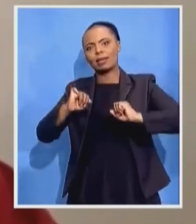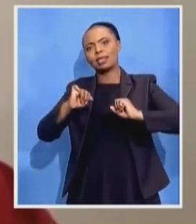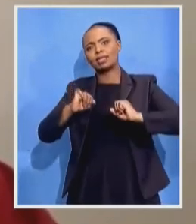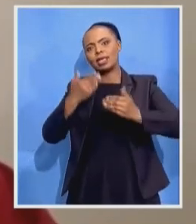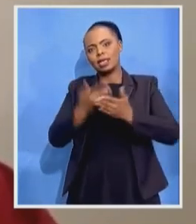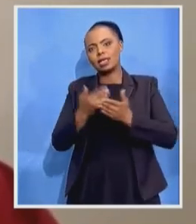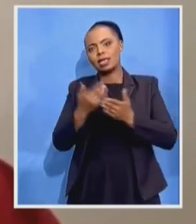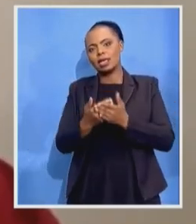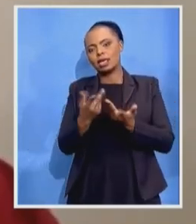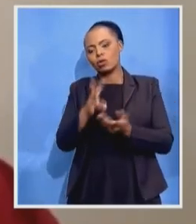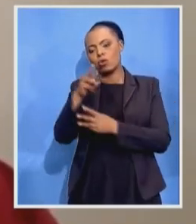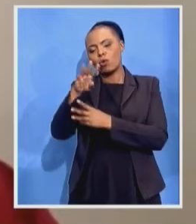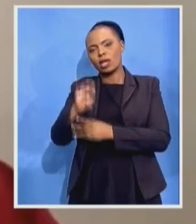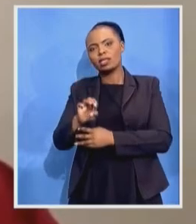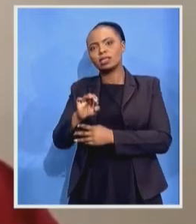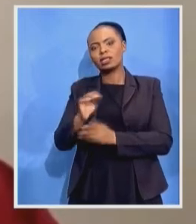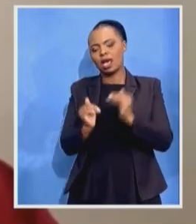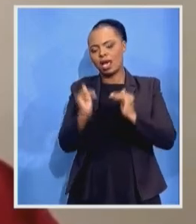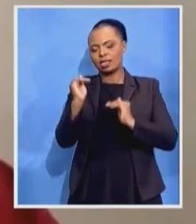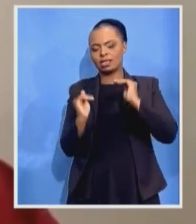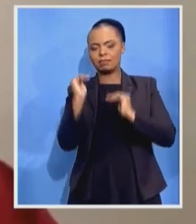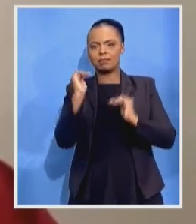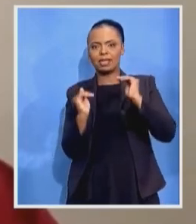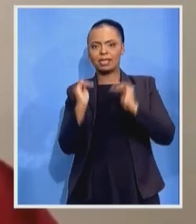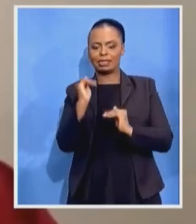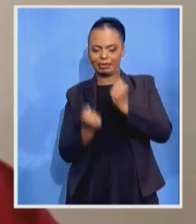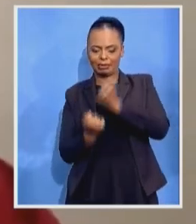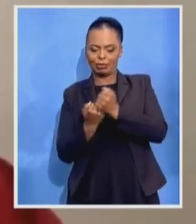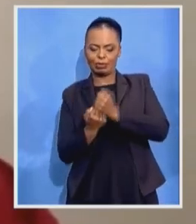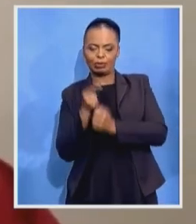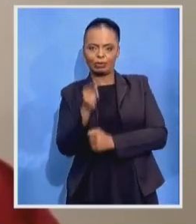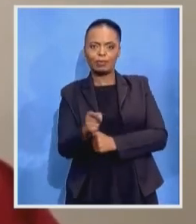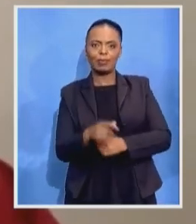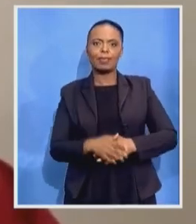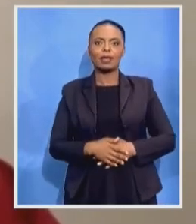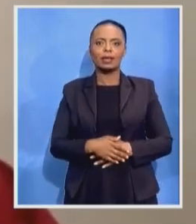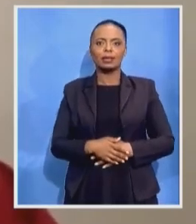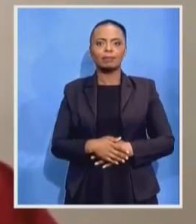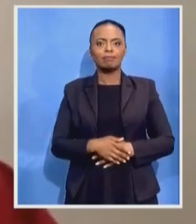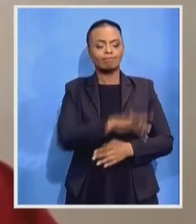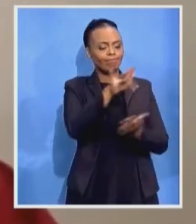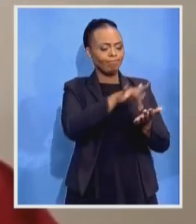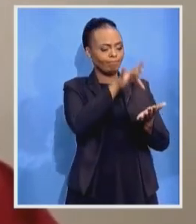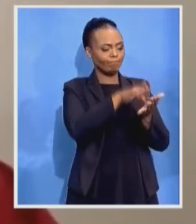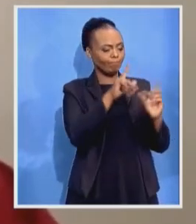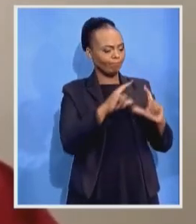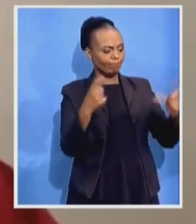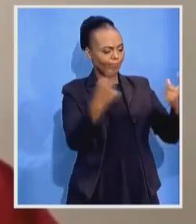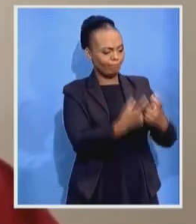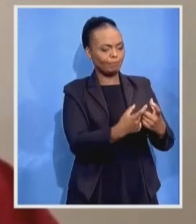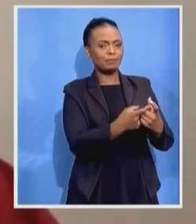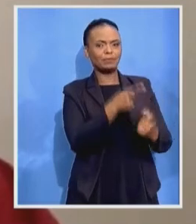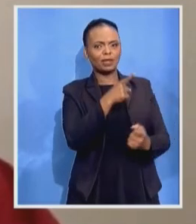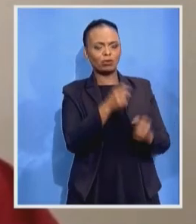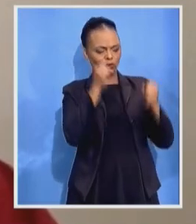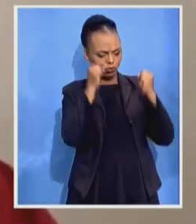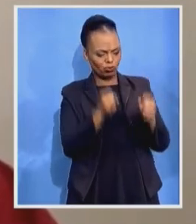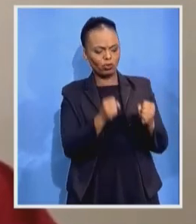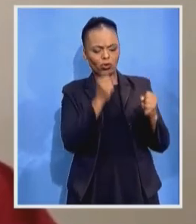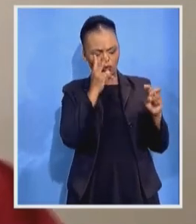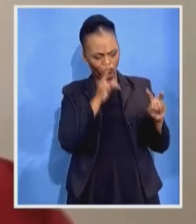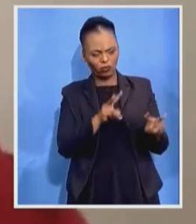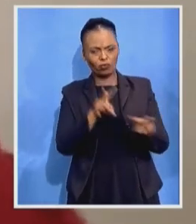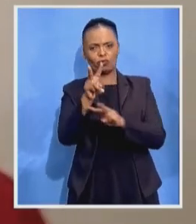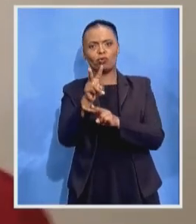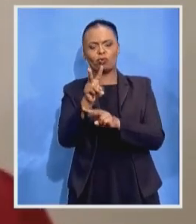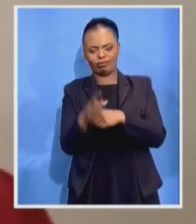Central Committee put it very strongly, its view, that it is better for